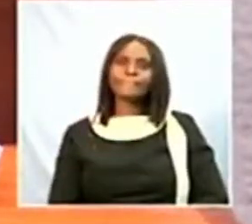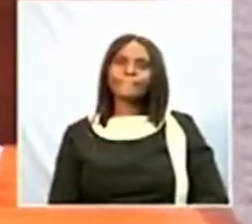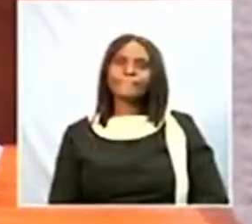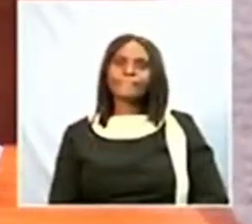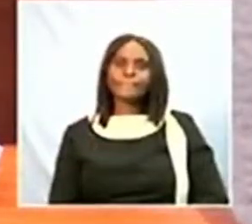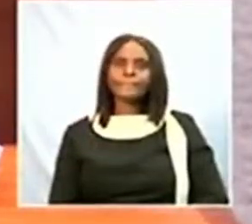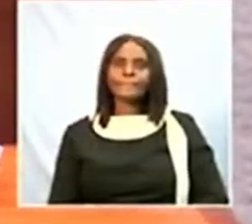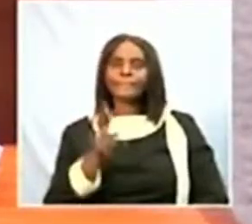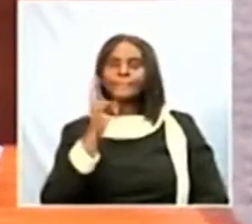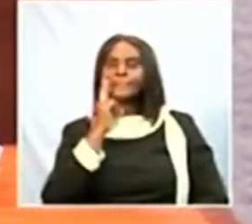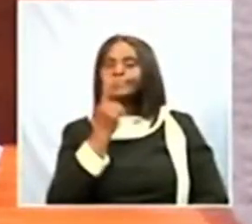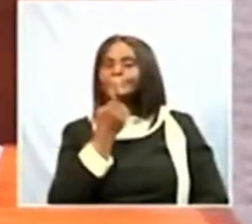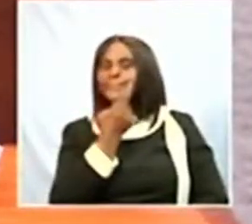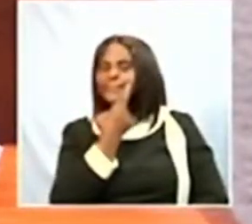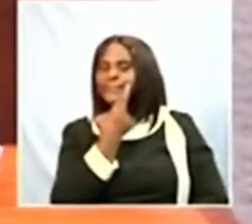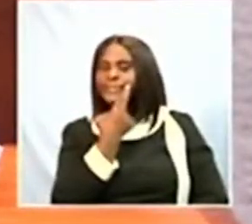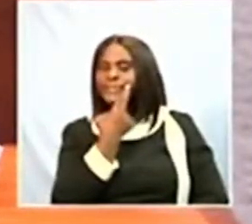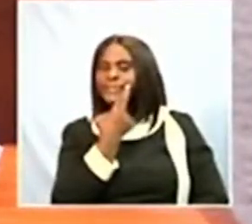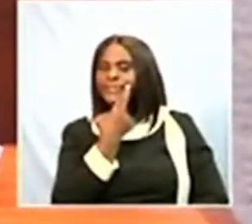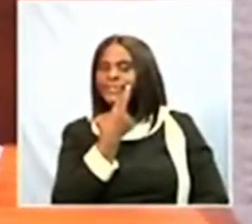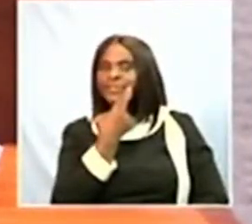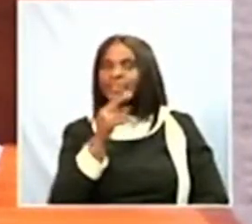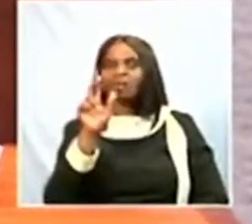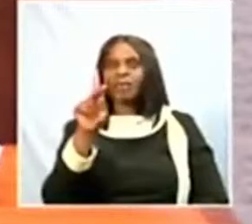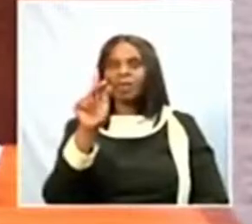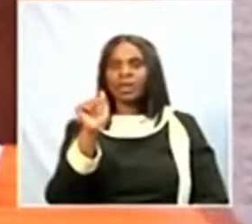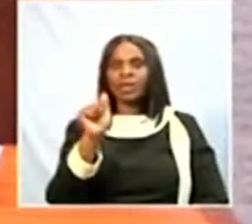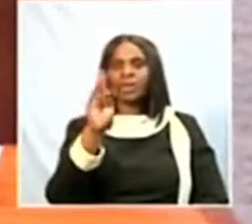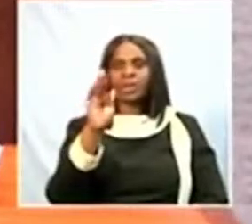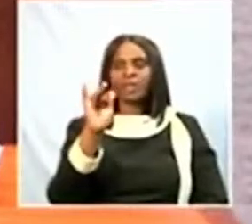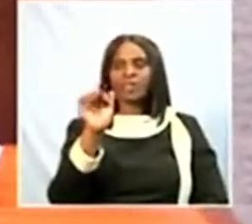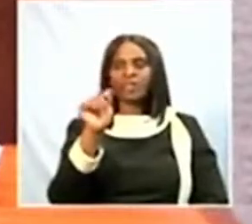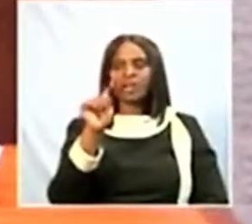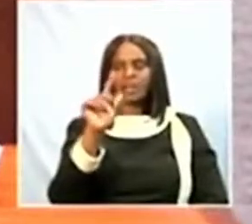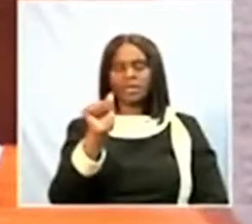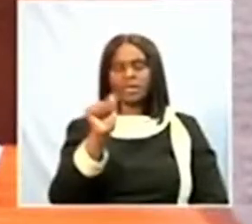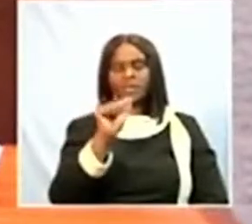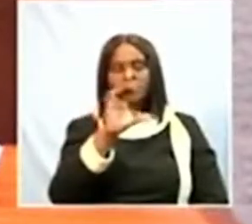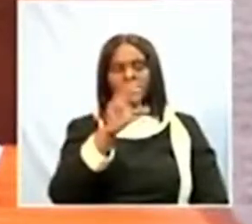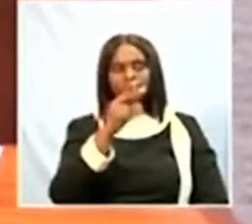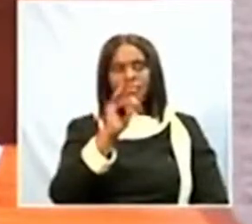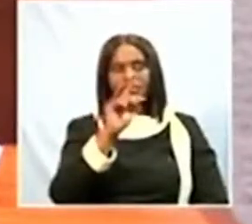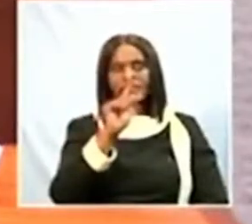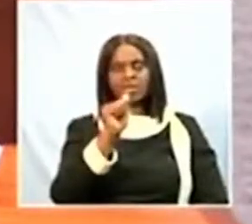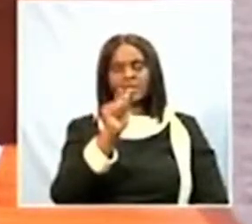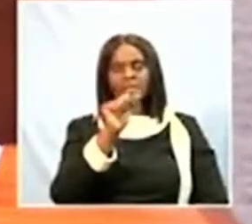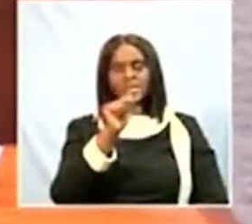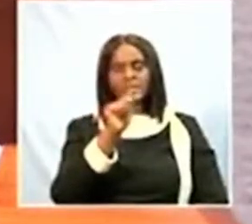Honorable Ruth Kaliata, Chikankata constituency.